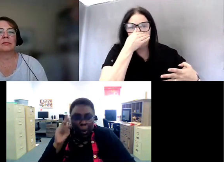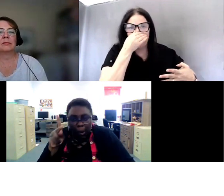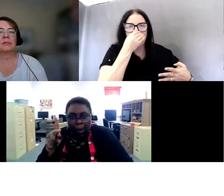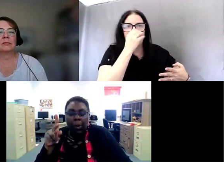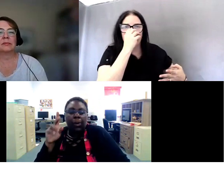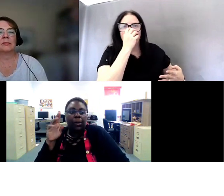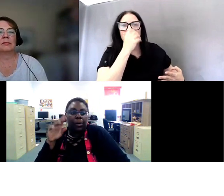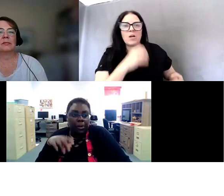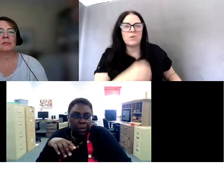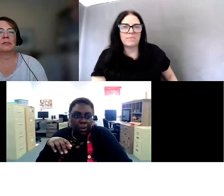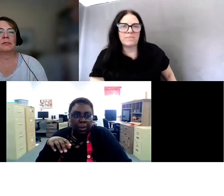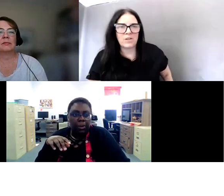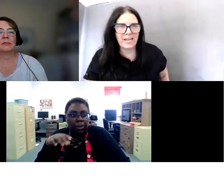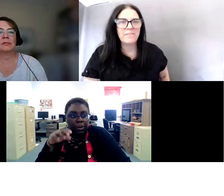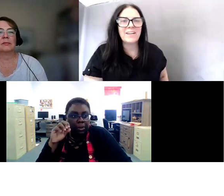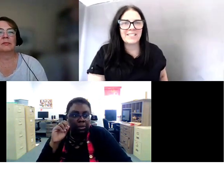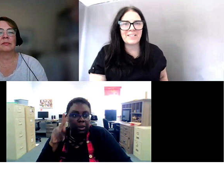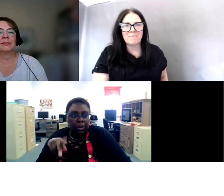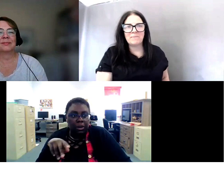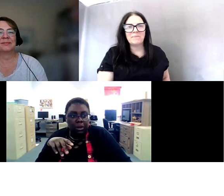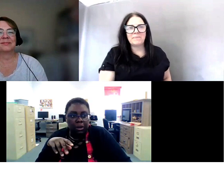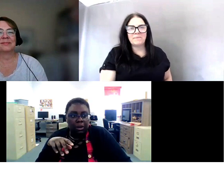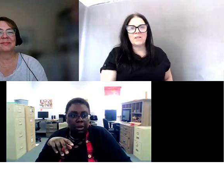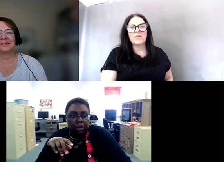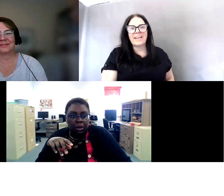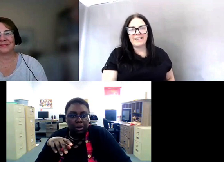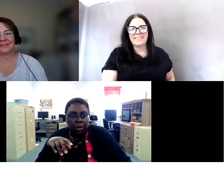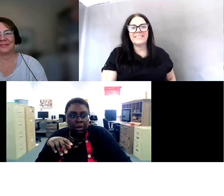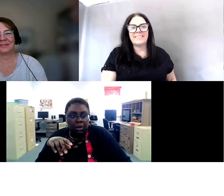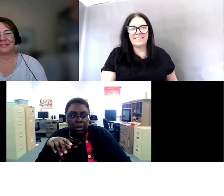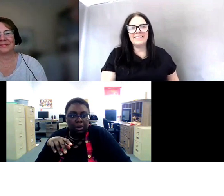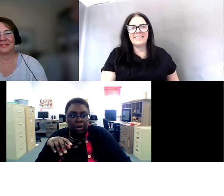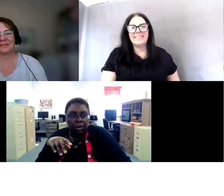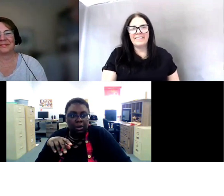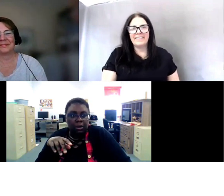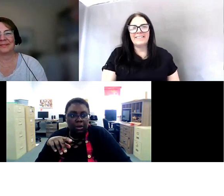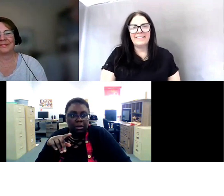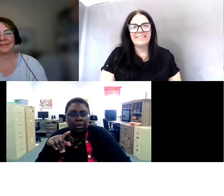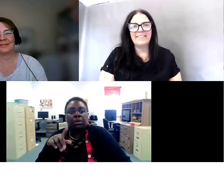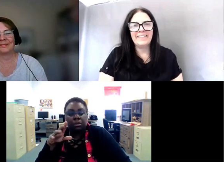order, okay, nope, okay, I see them. Okay, okay,